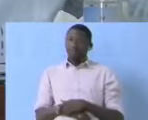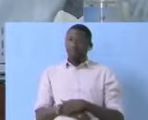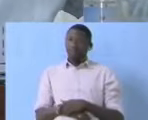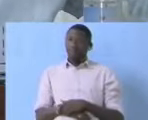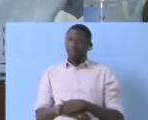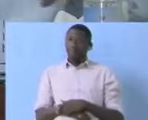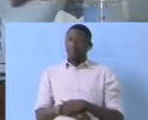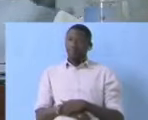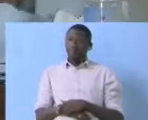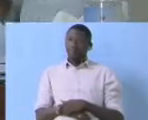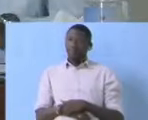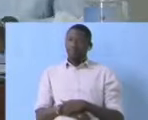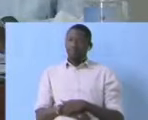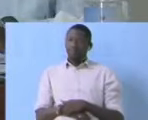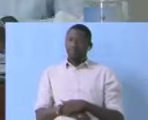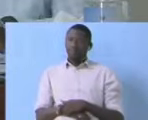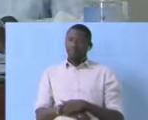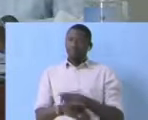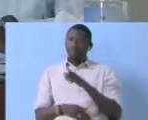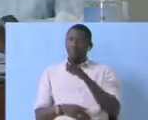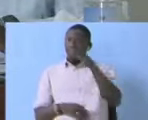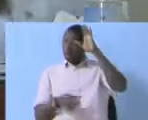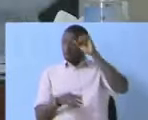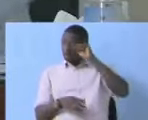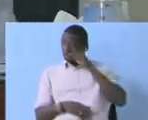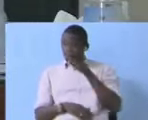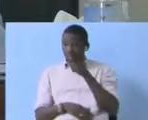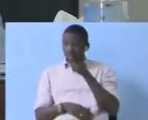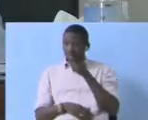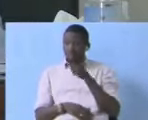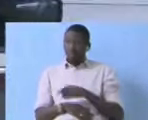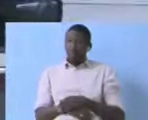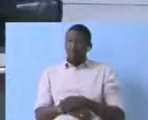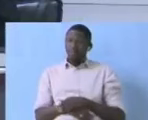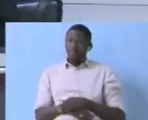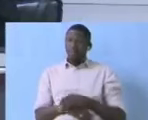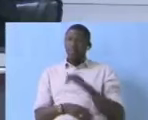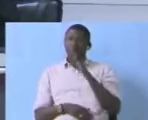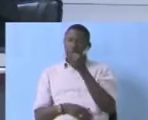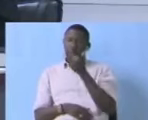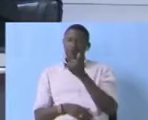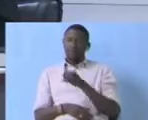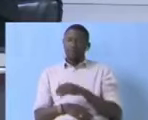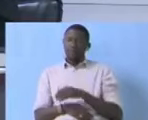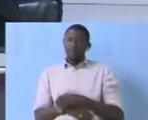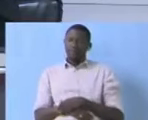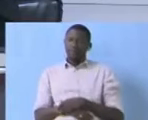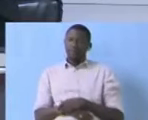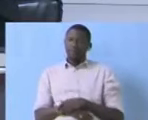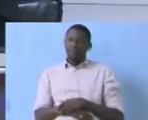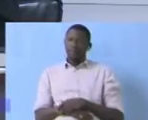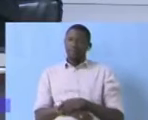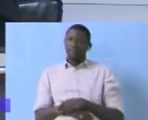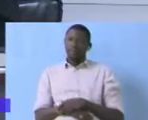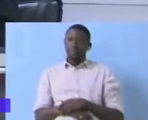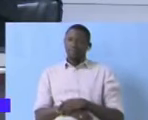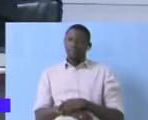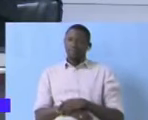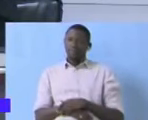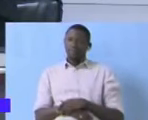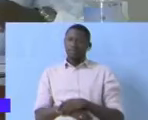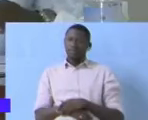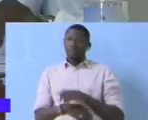Do you understand? Ya faham la bang. Hade. Yes. So you are well advised to speak